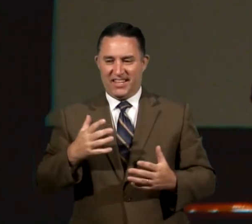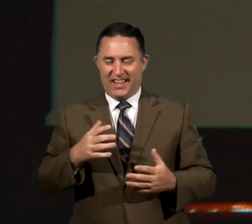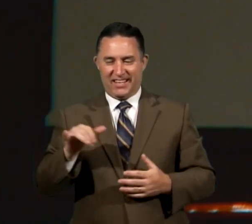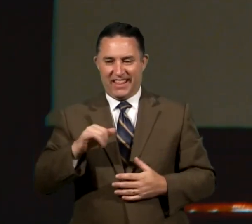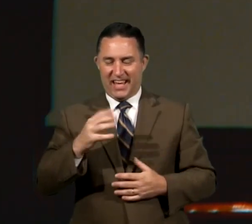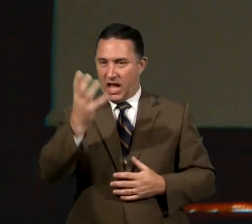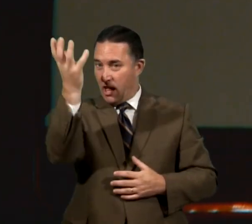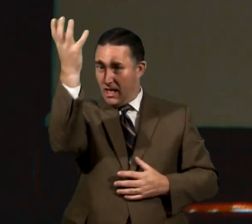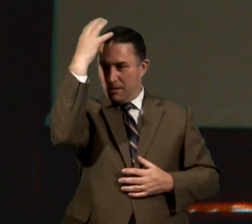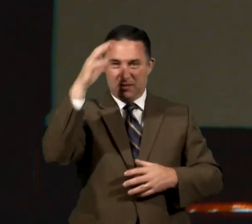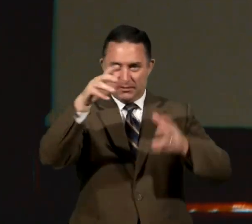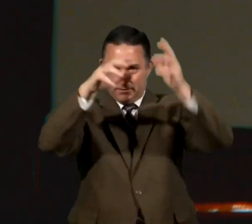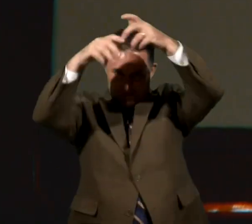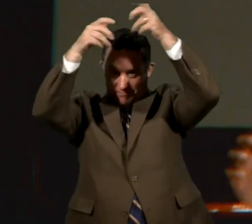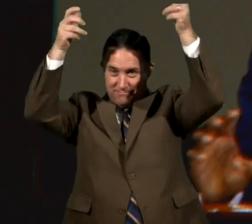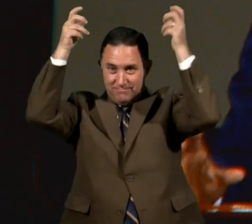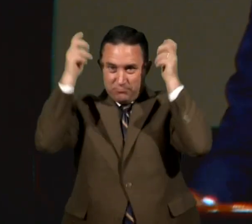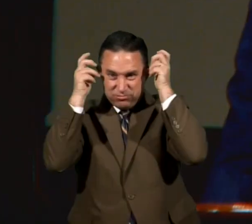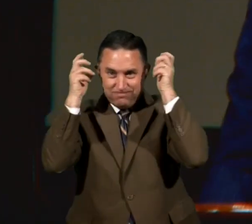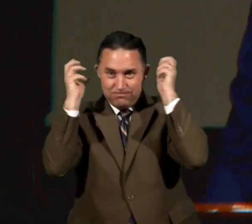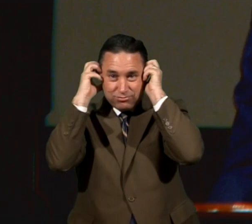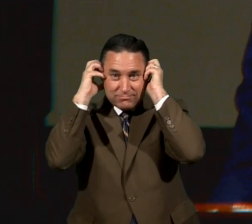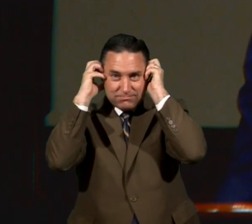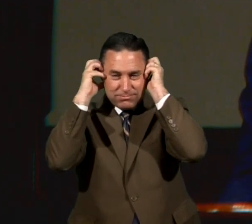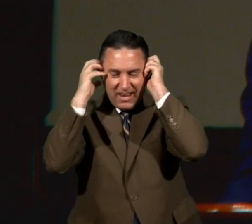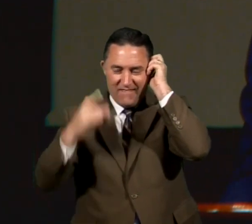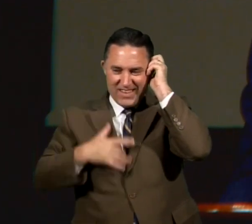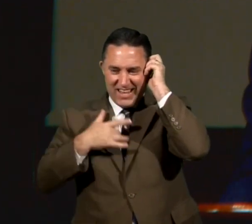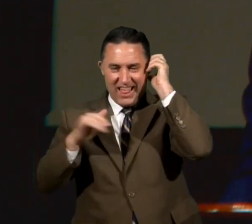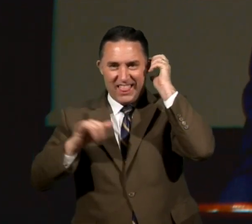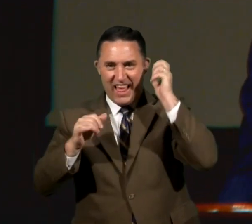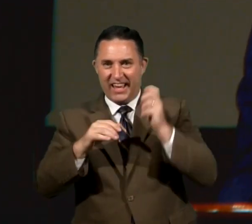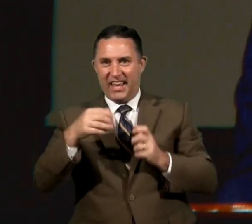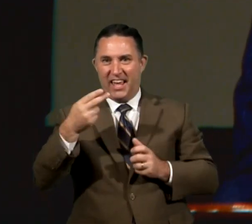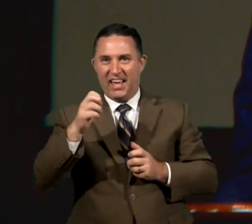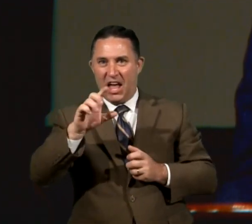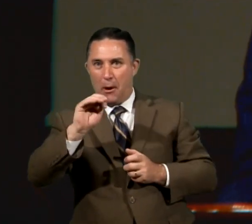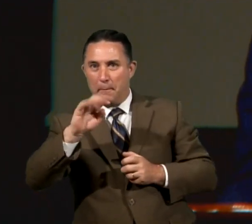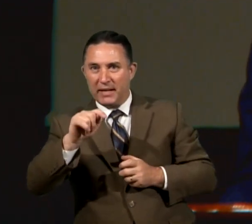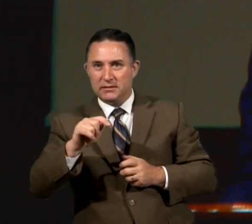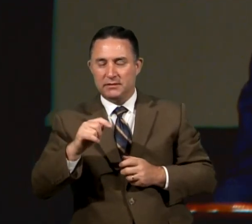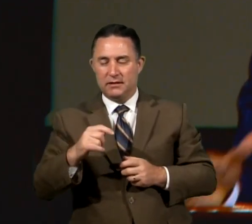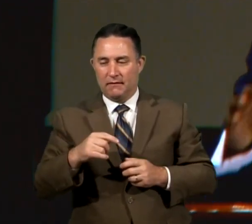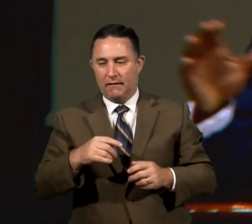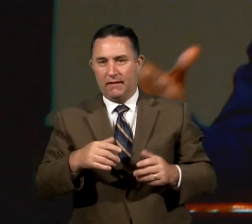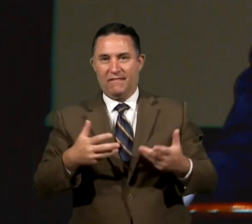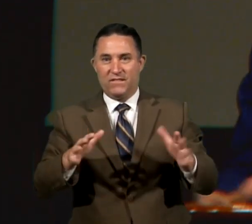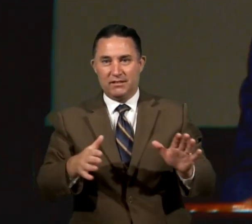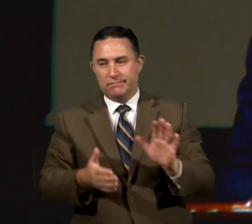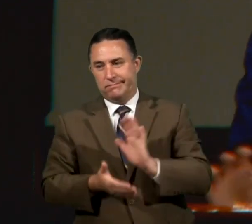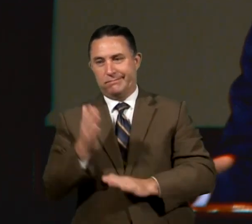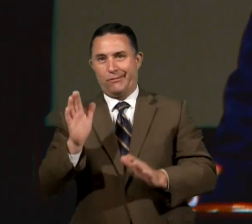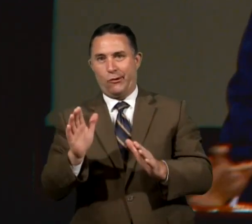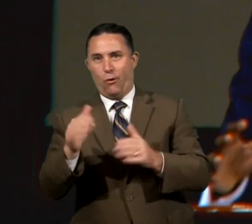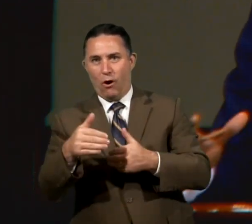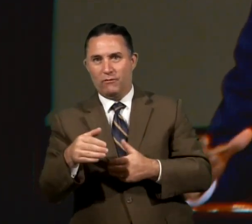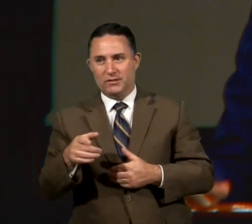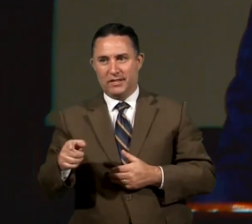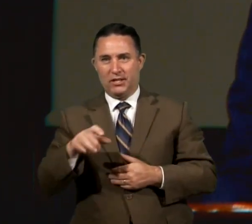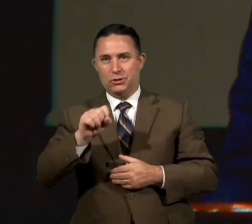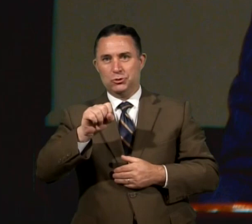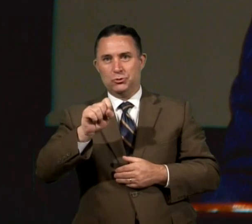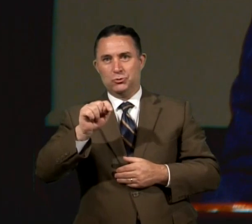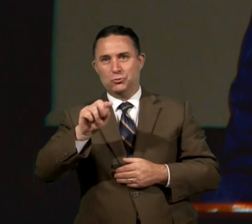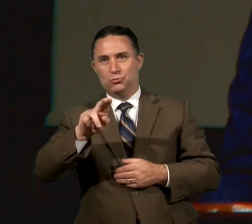head, the headphones on my head. And I got up, left out of the office, out of the